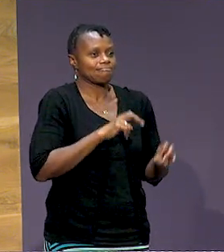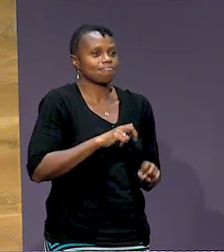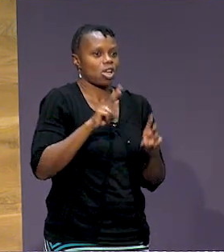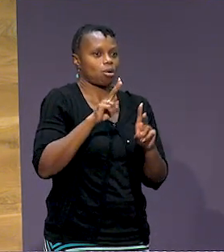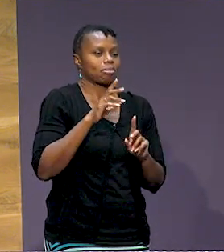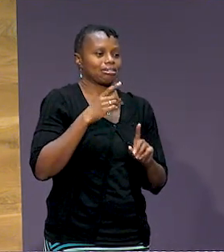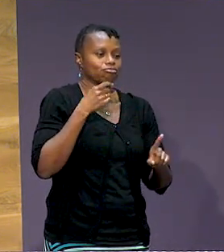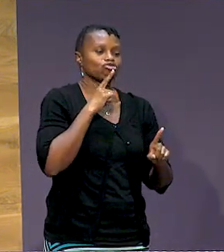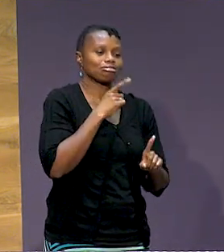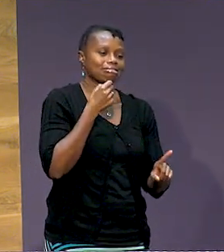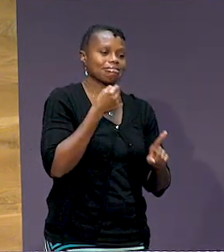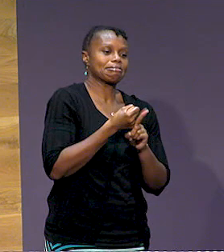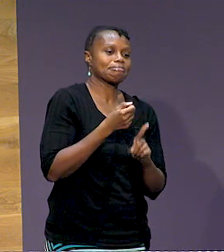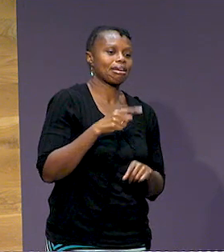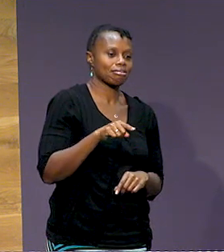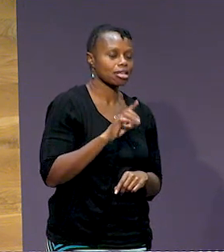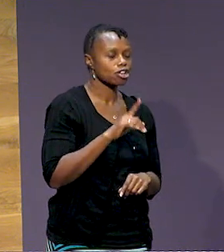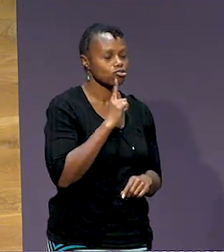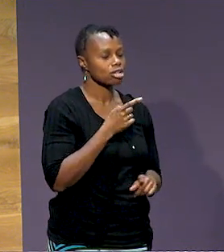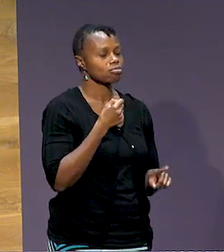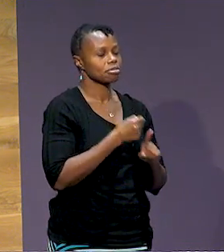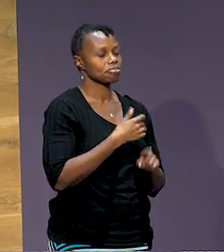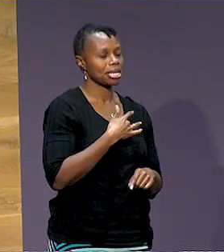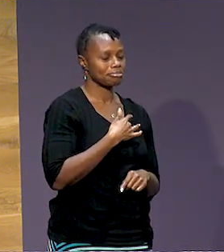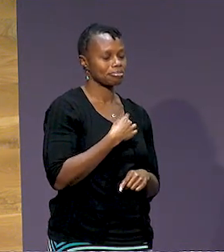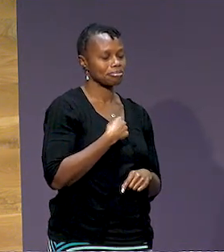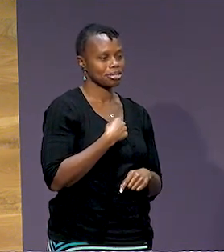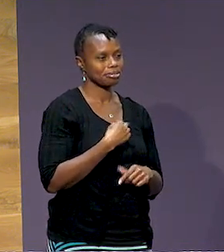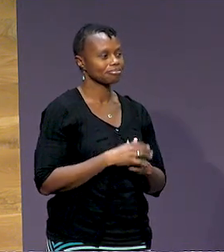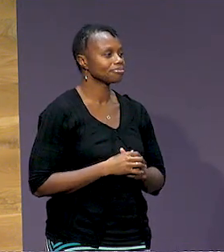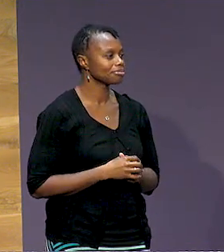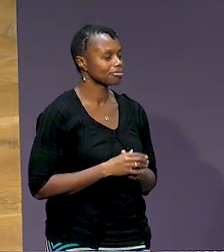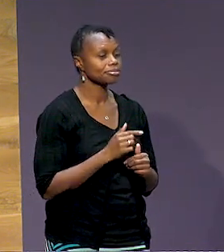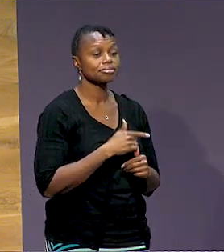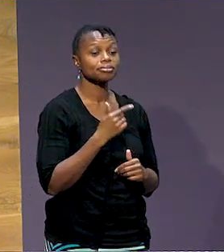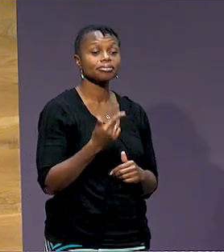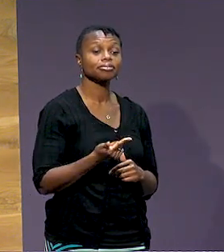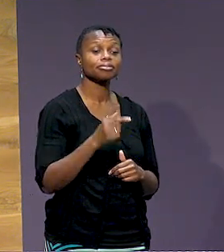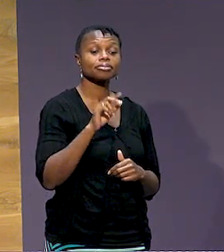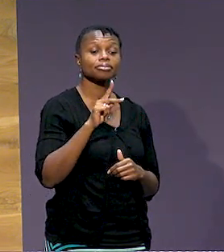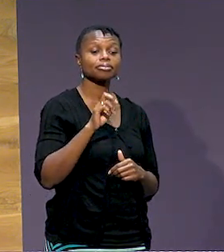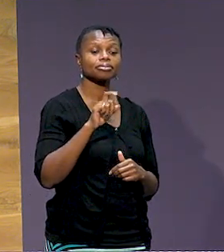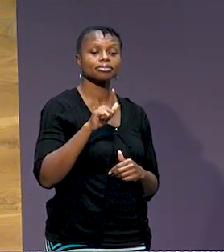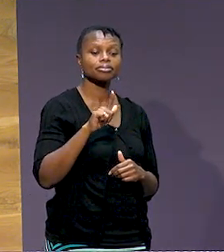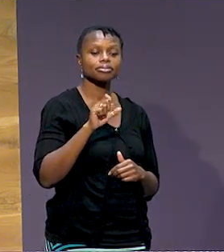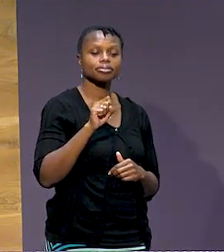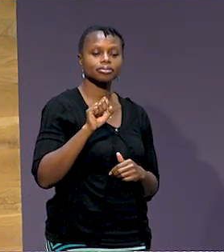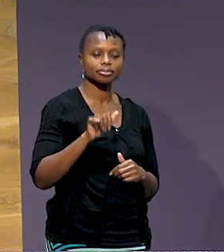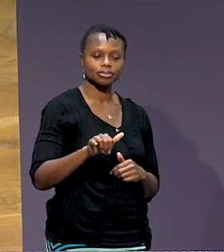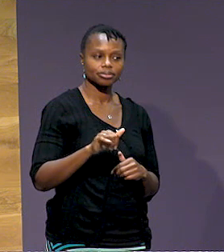impacts them, that's what impacts me. Great, thank you. Kelsey?